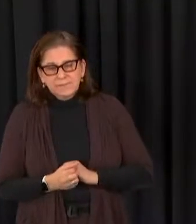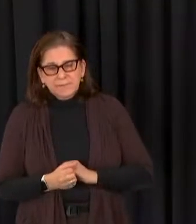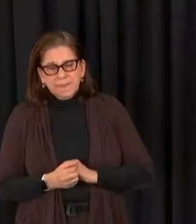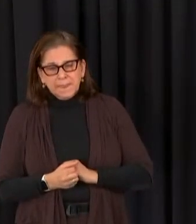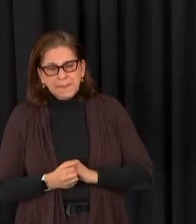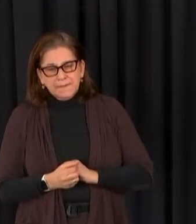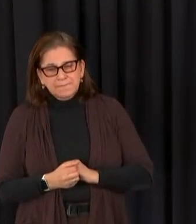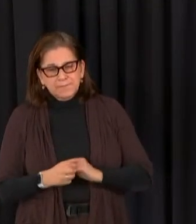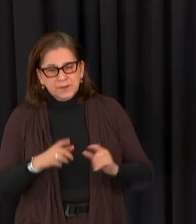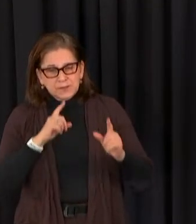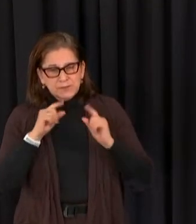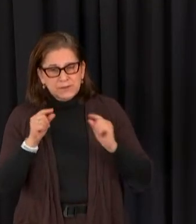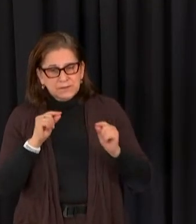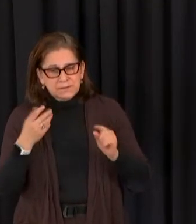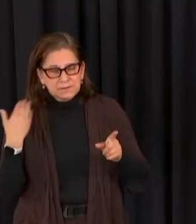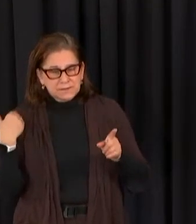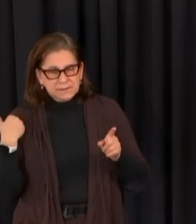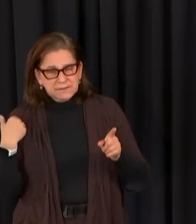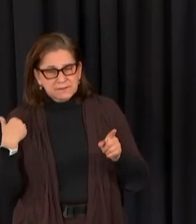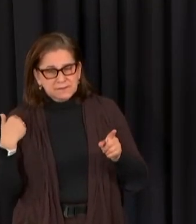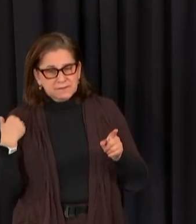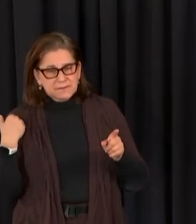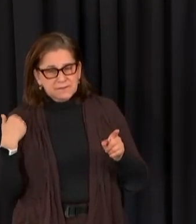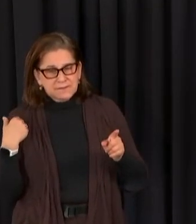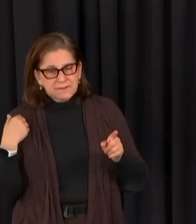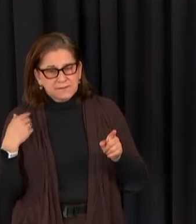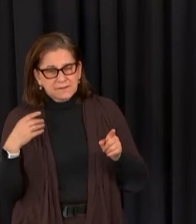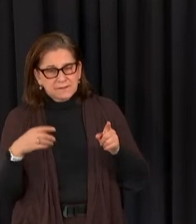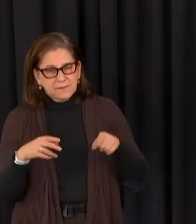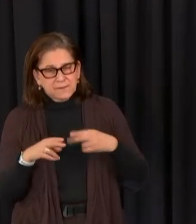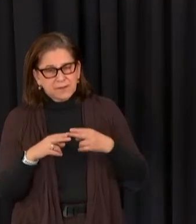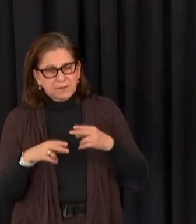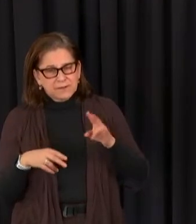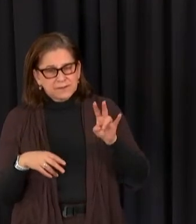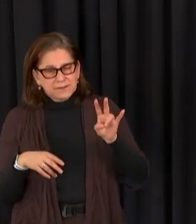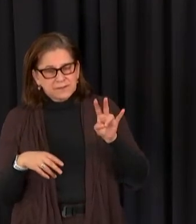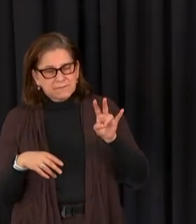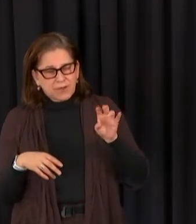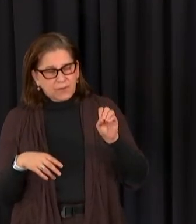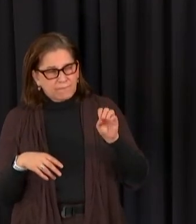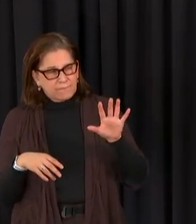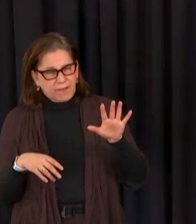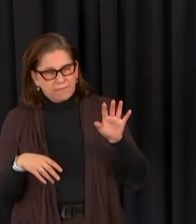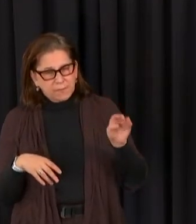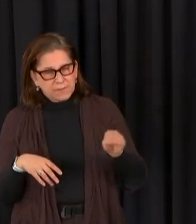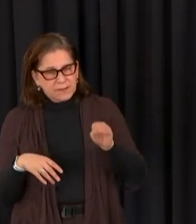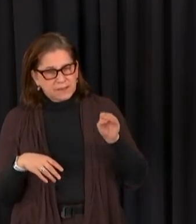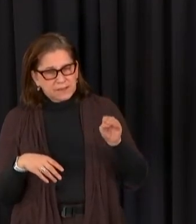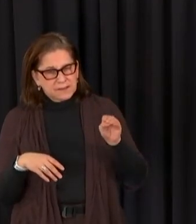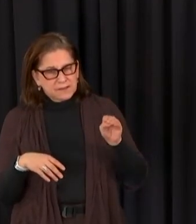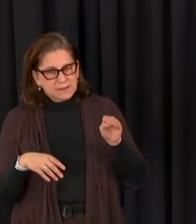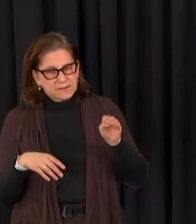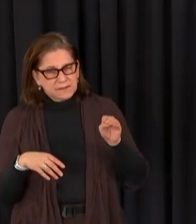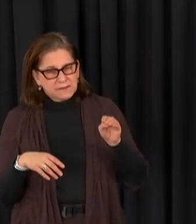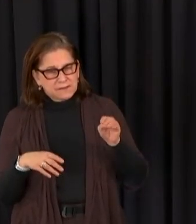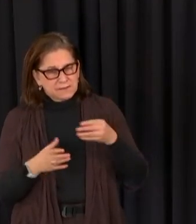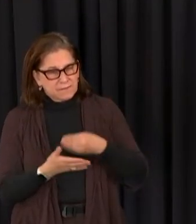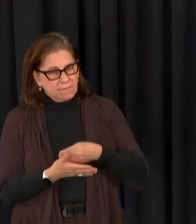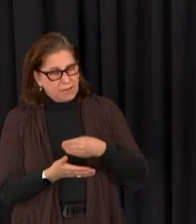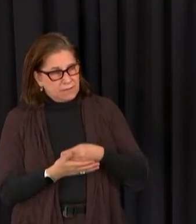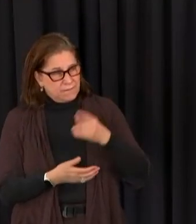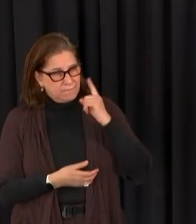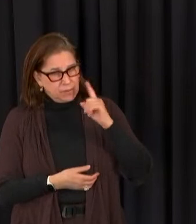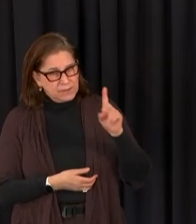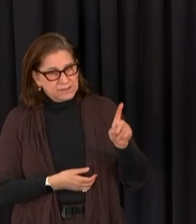tweet recently talking about the $755 million for funds for DC. Is there